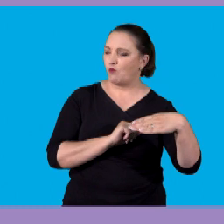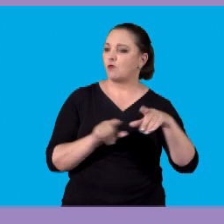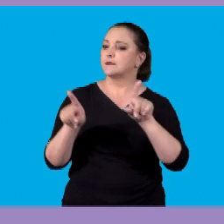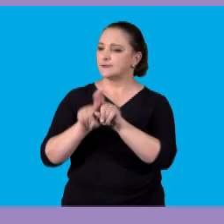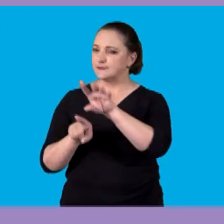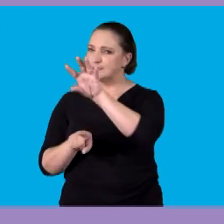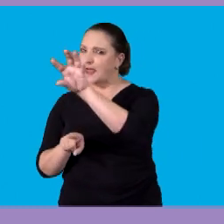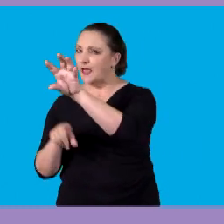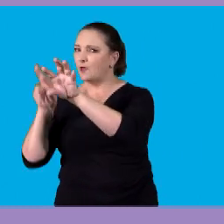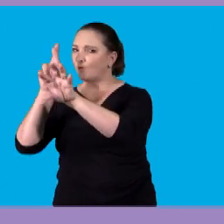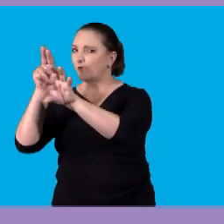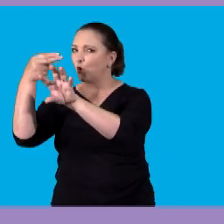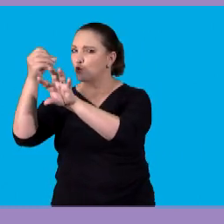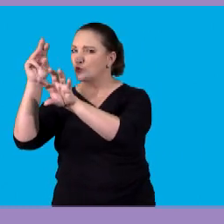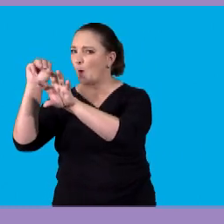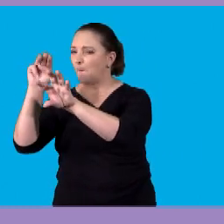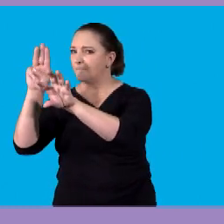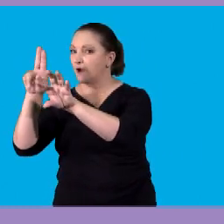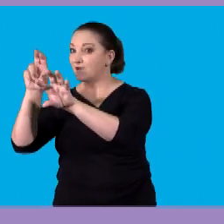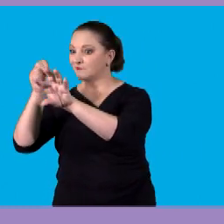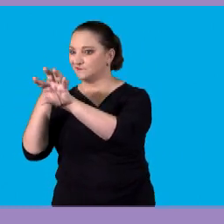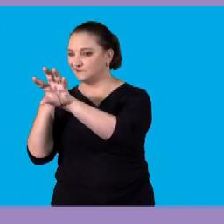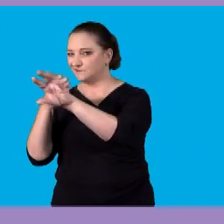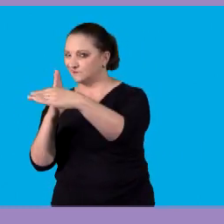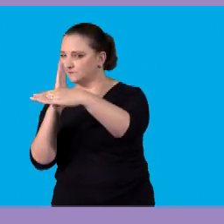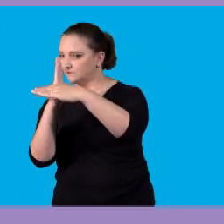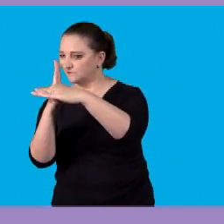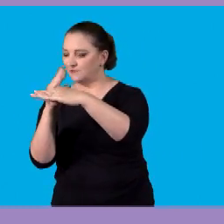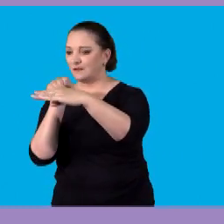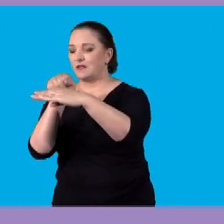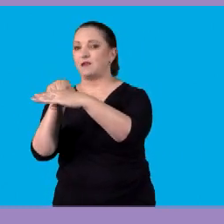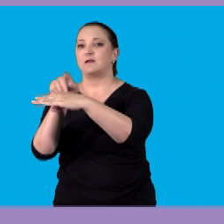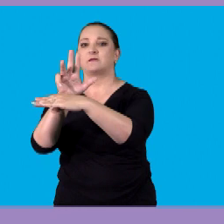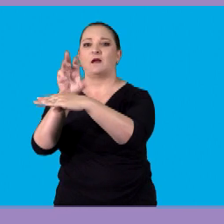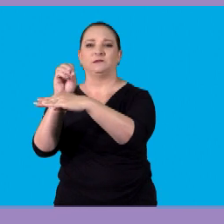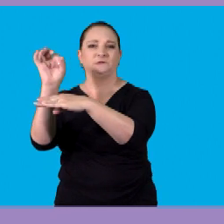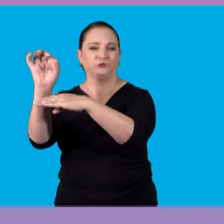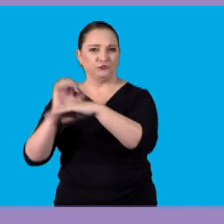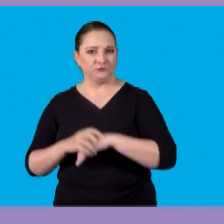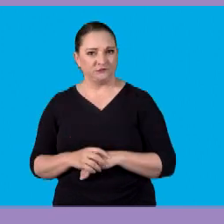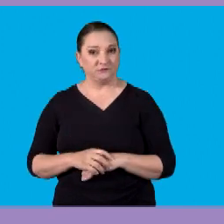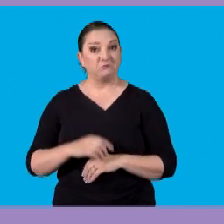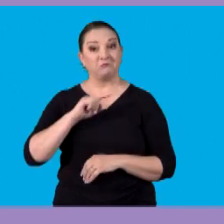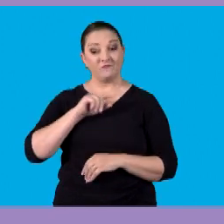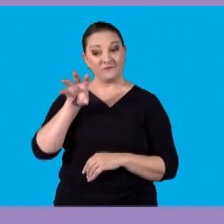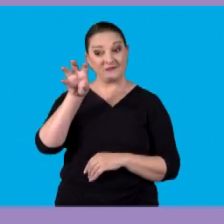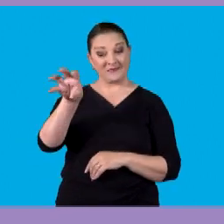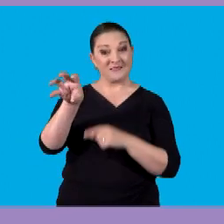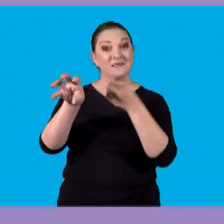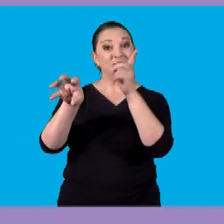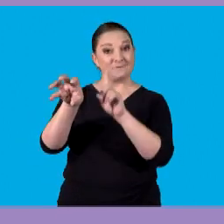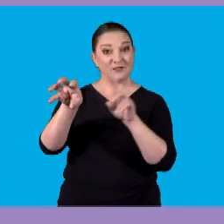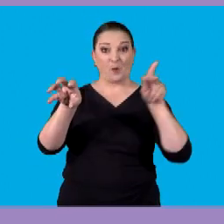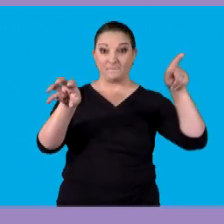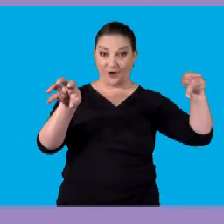thing for a rhombus. The diagonals of a rhombus also meet at 90 degrees. So a rhombus